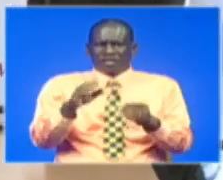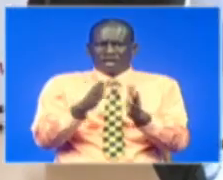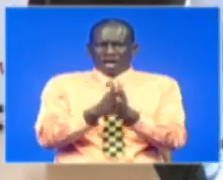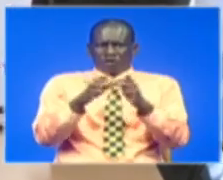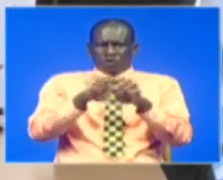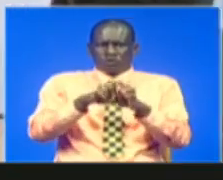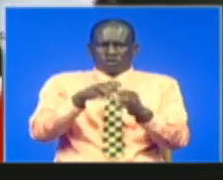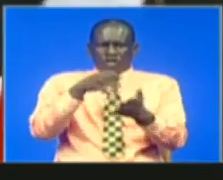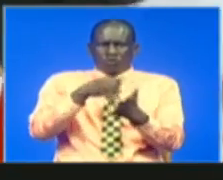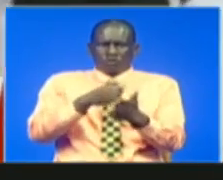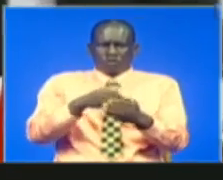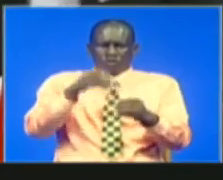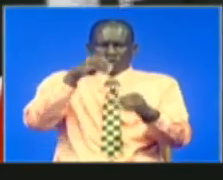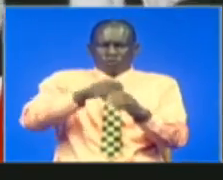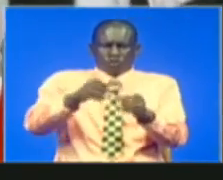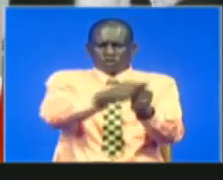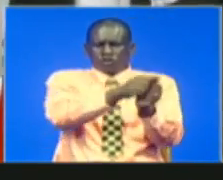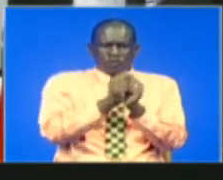includes putting together